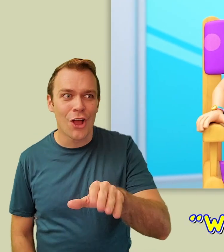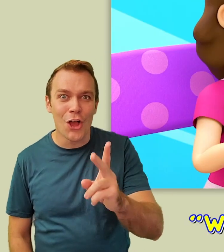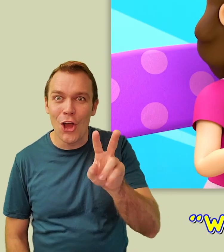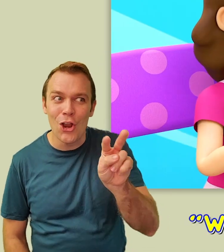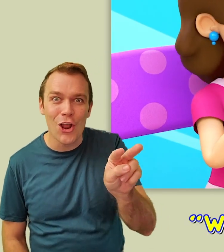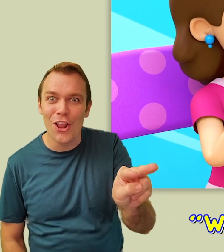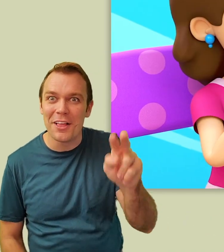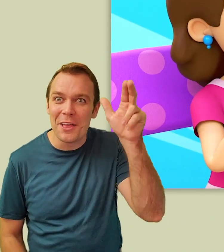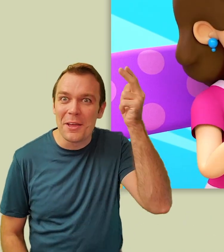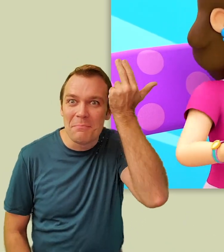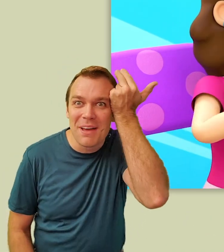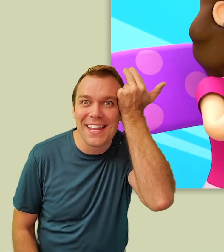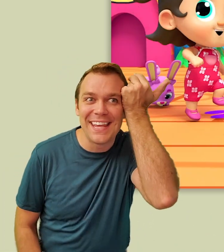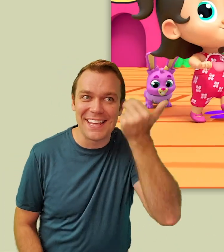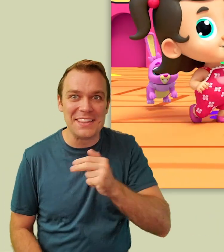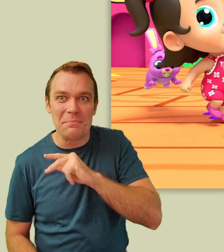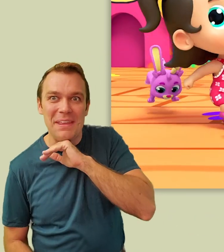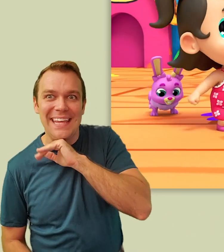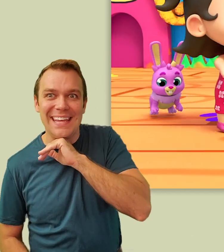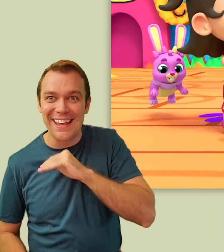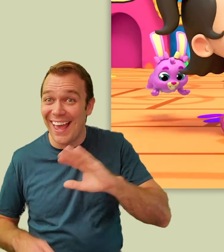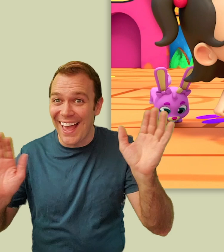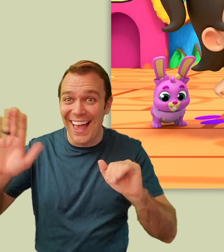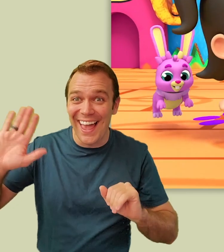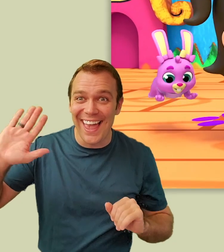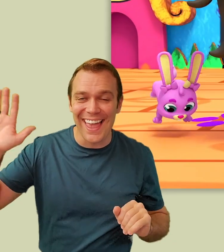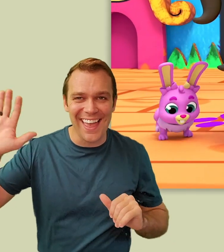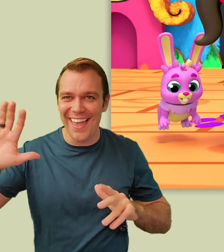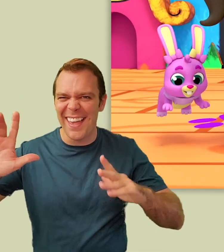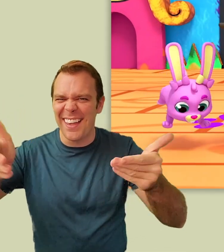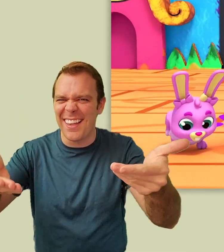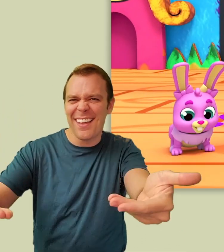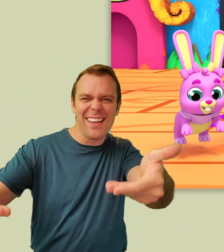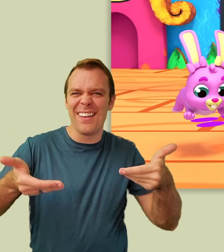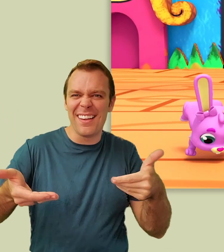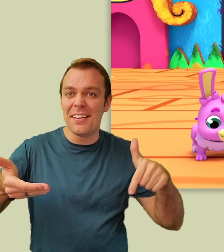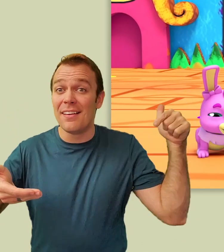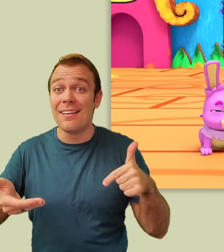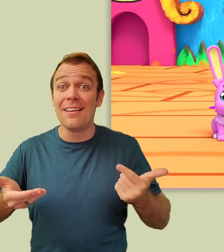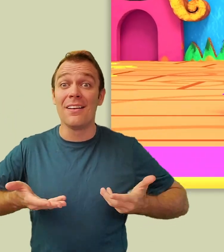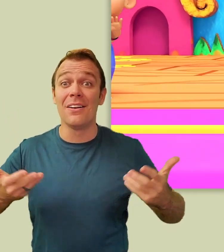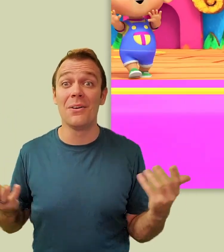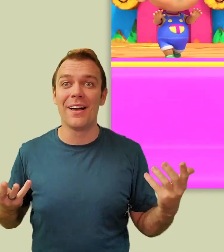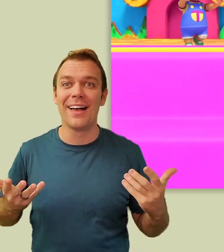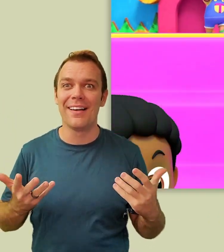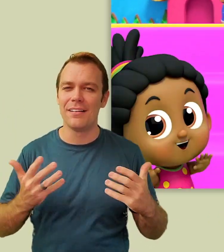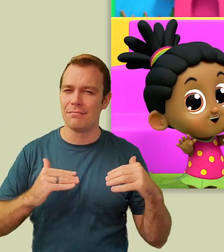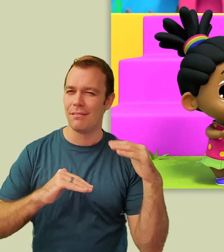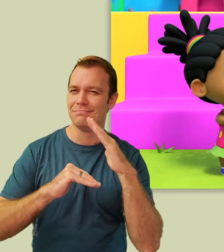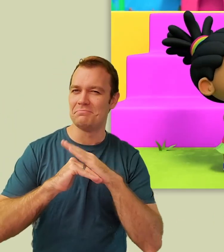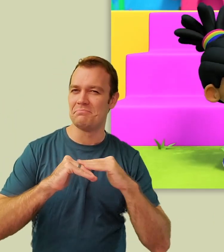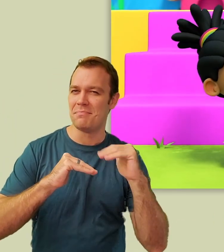Oh, look at the bunny and the piggy. Hi, everybody. Welcome to our very